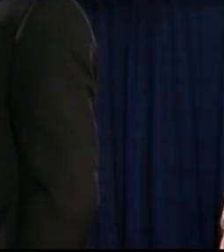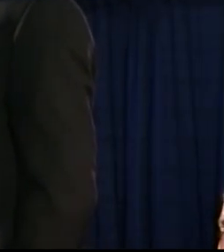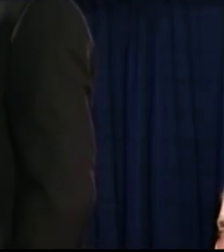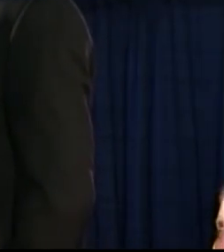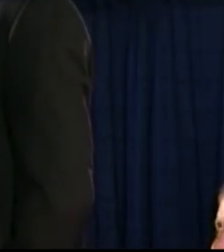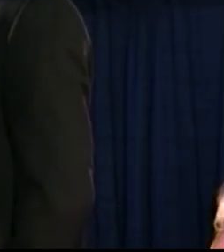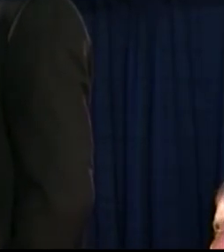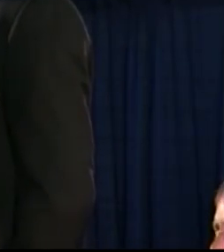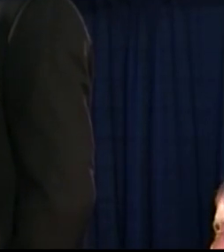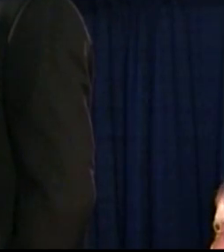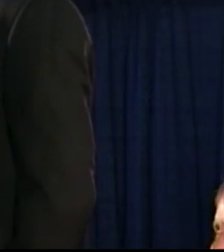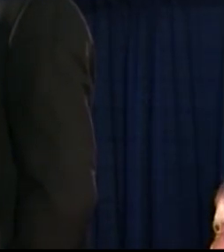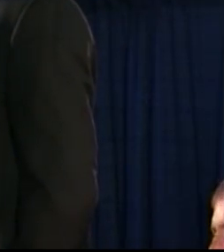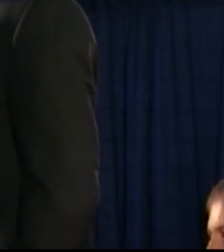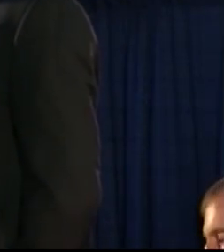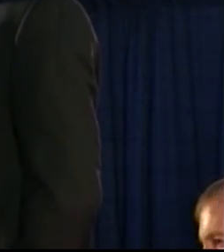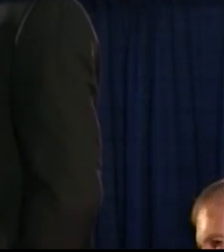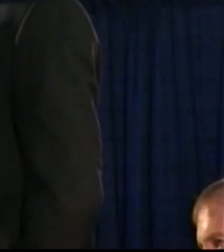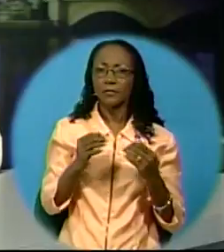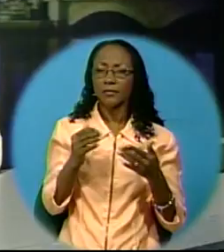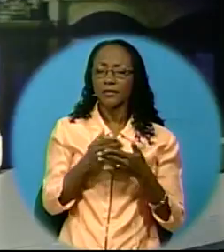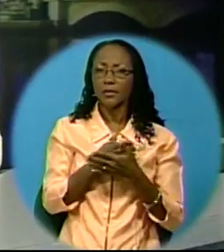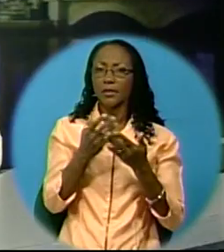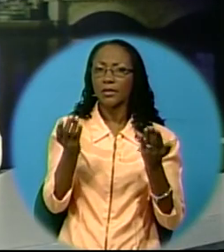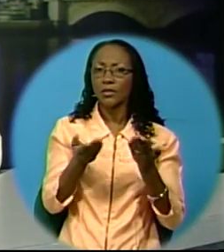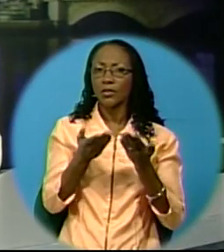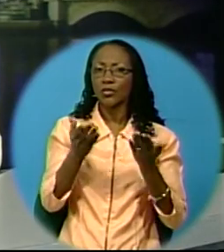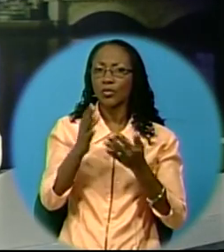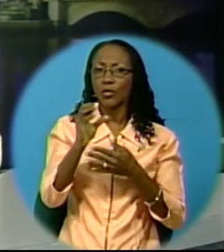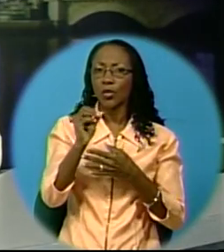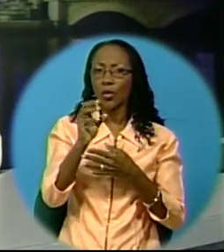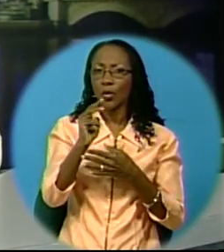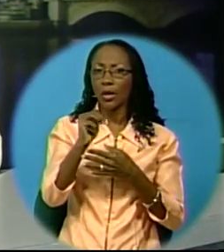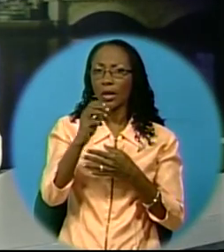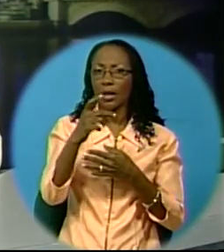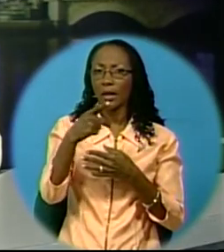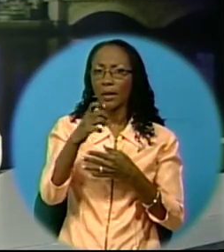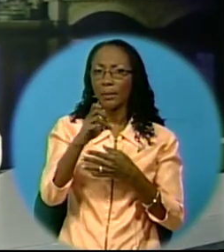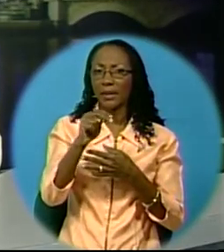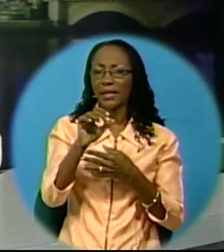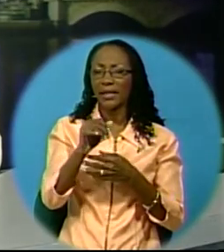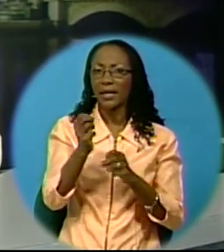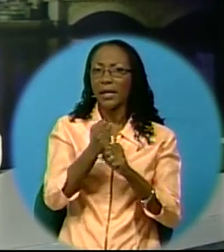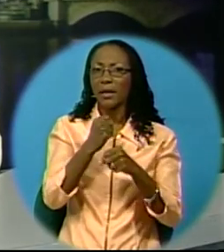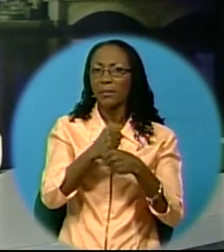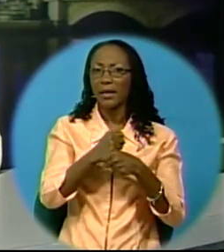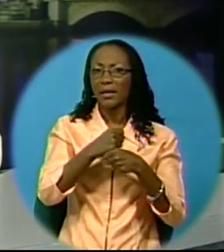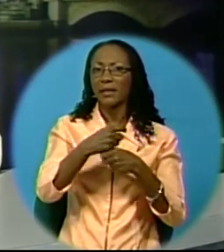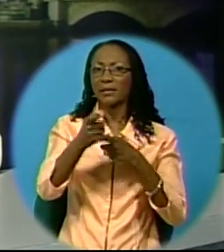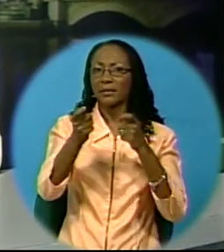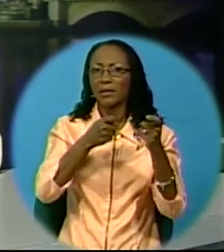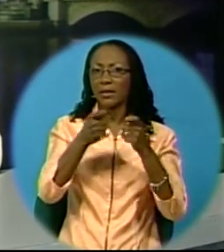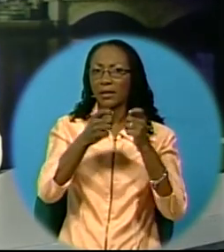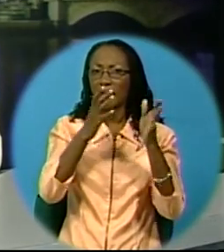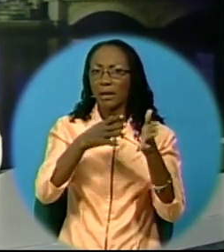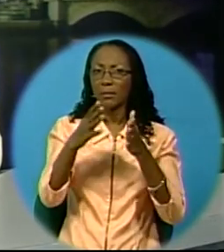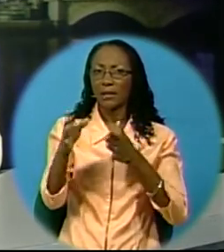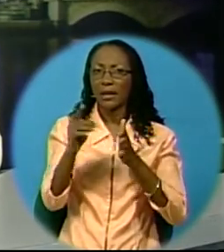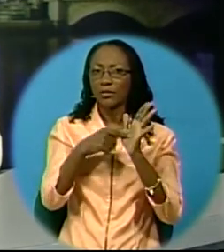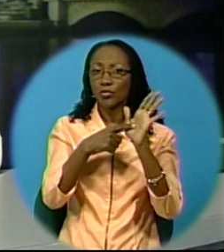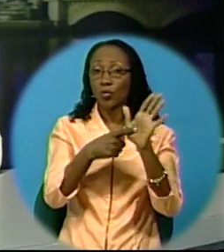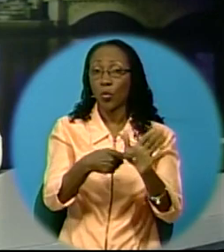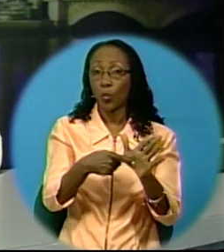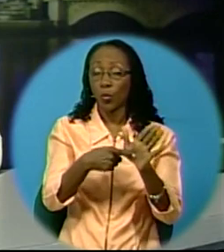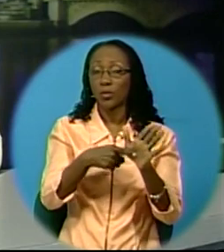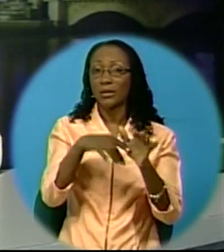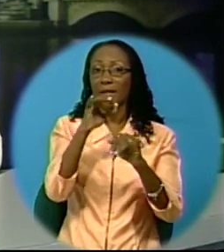brought to Parliament next year. A new local company has been formed to organize and manage shows internationally. According